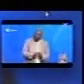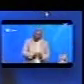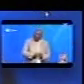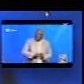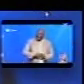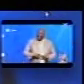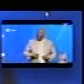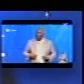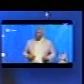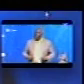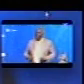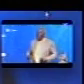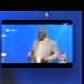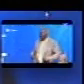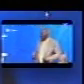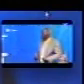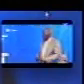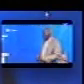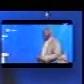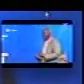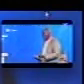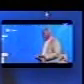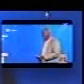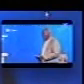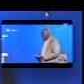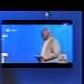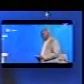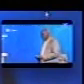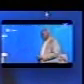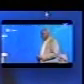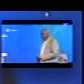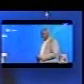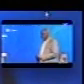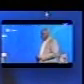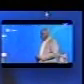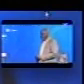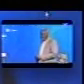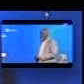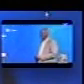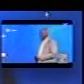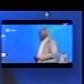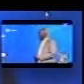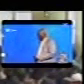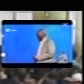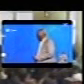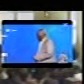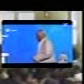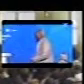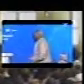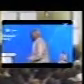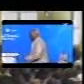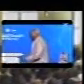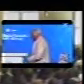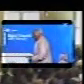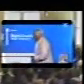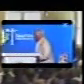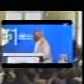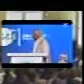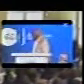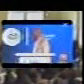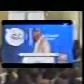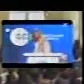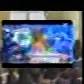corruptible man, and to birds, and to four-footed beasts, and to creeping things. They worship idols, and you'll